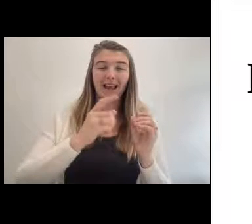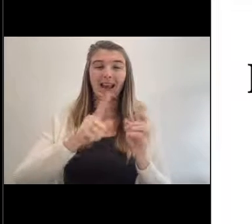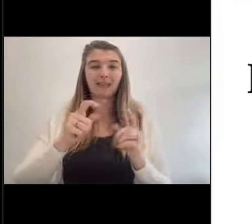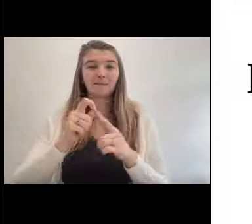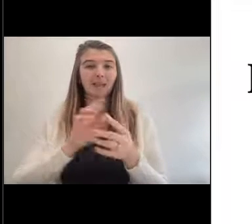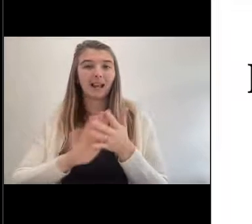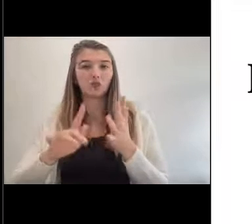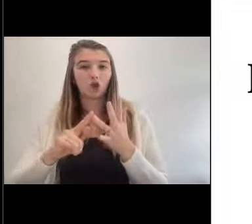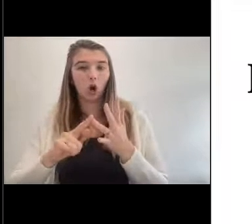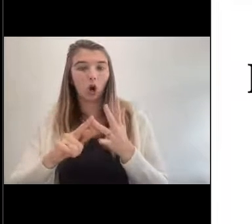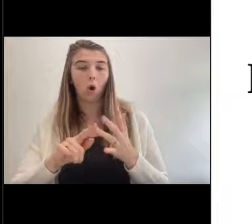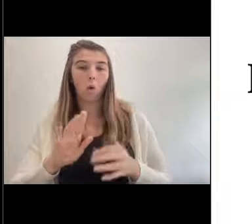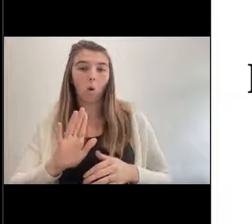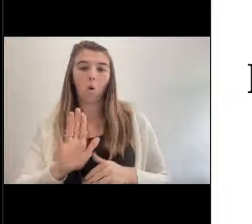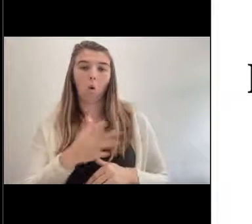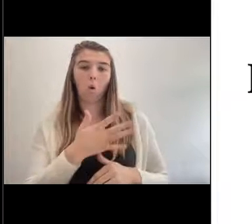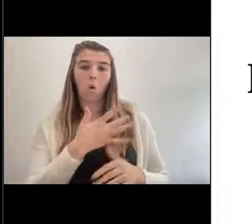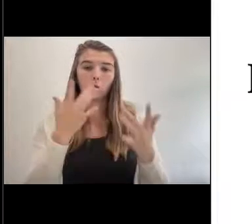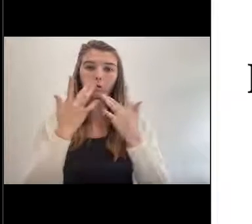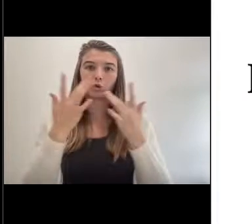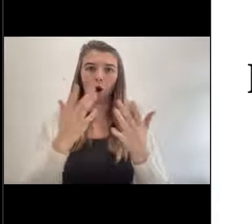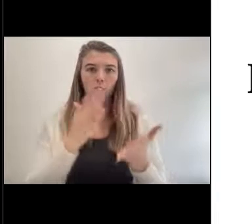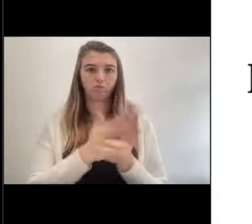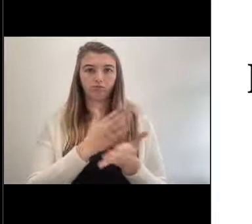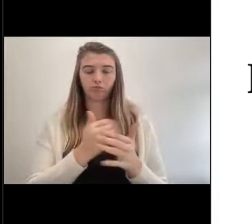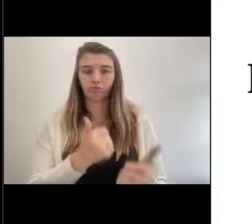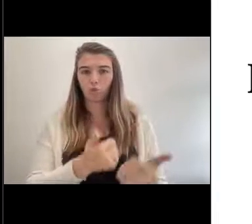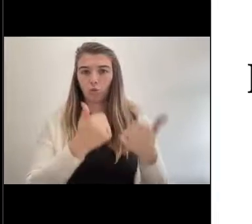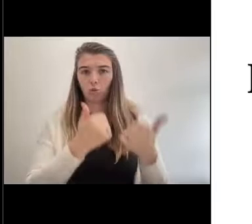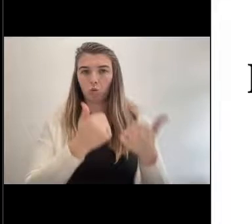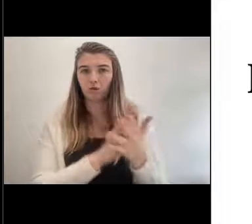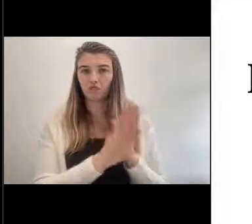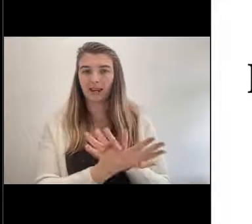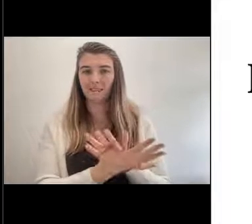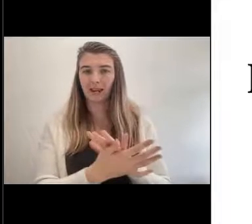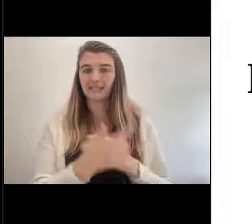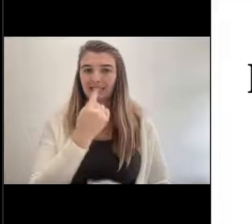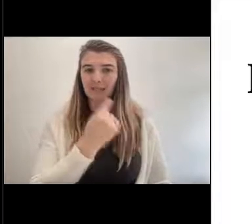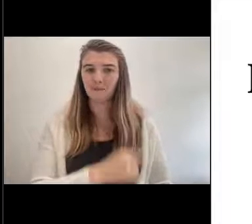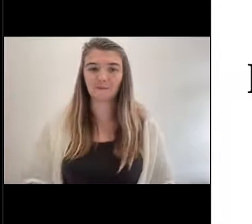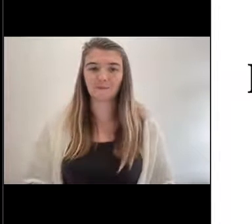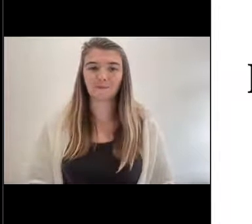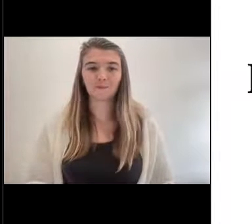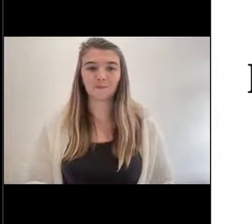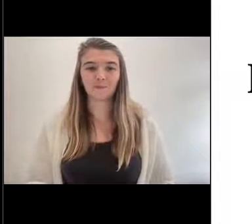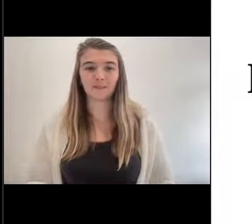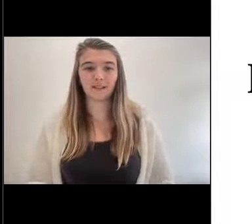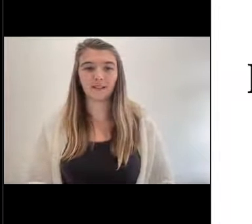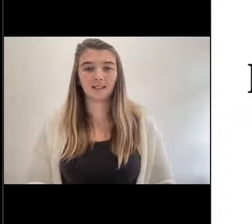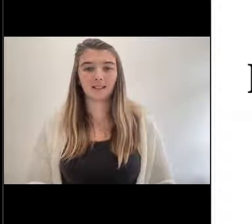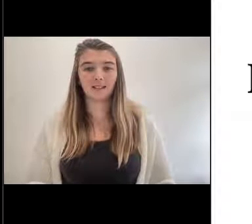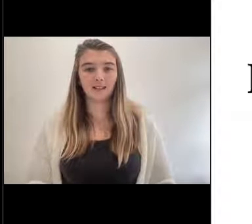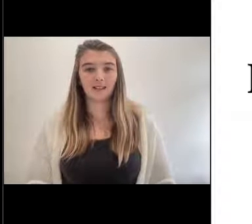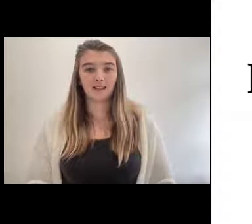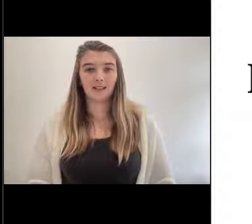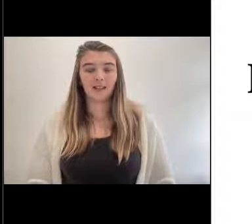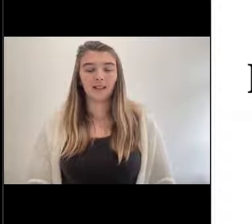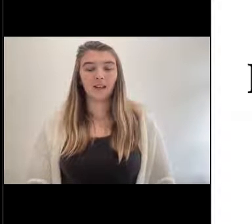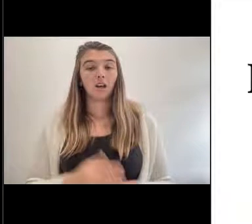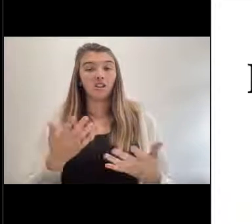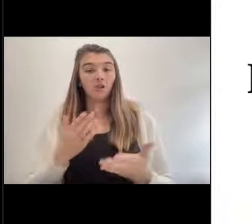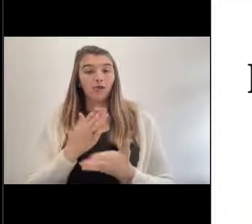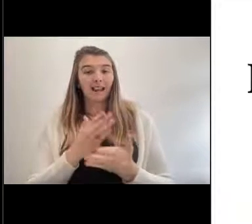tested, they all show great performance in industrial composting. So essentially what I wanted to